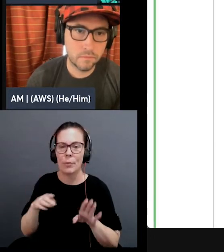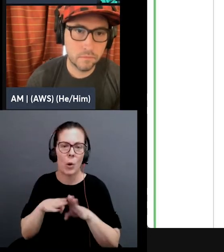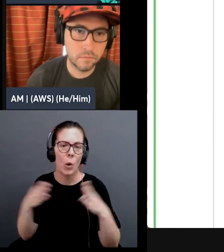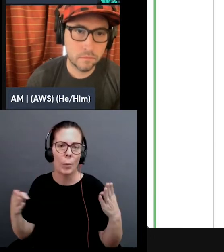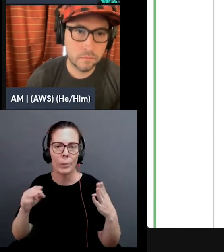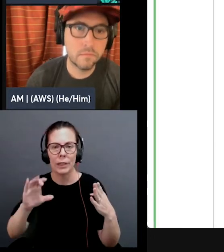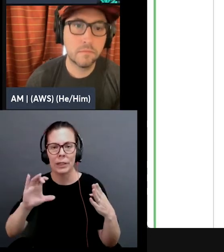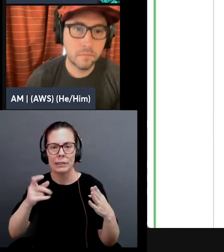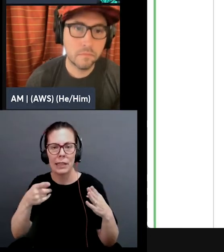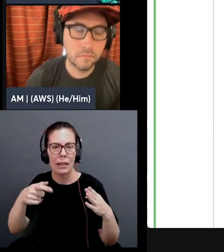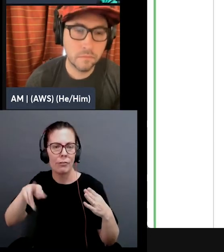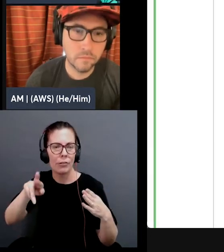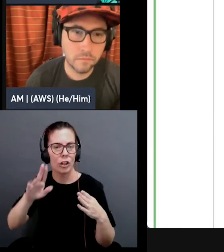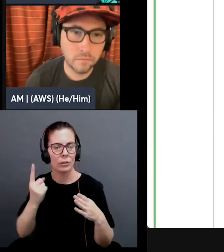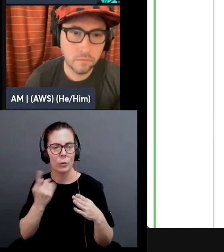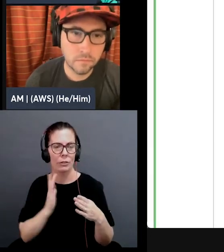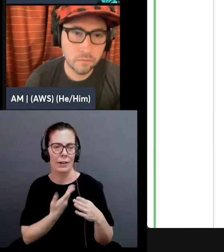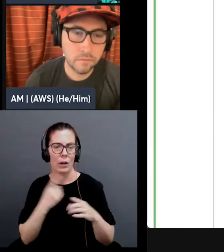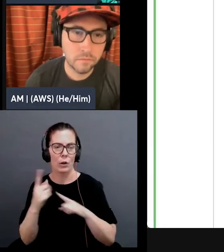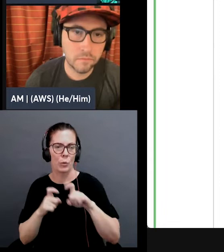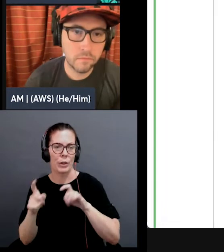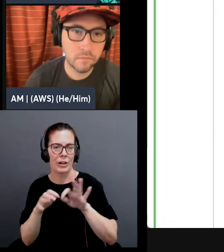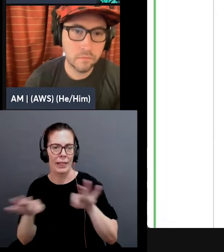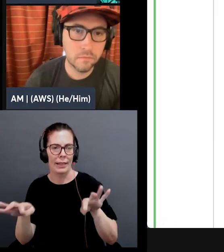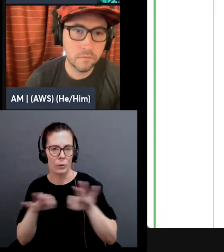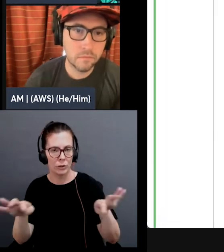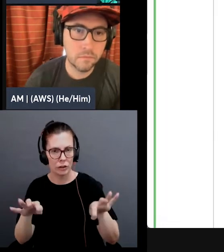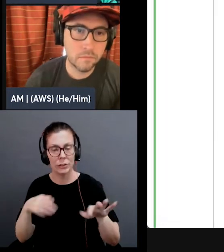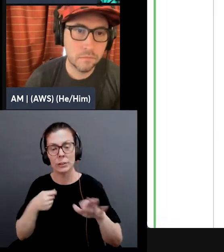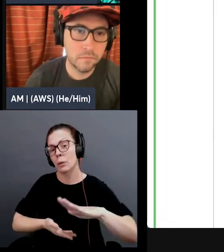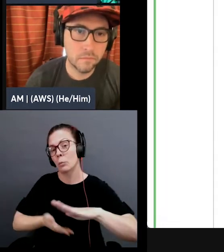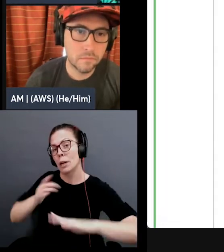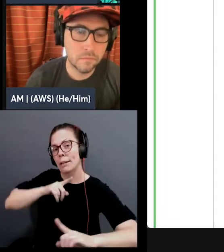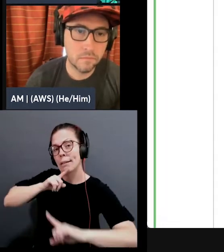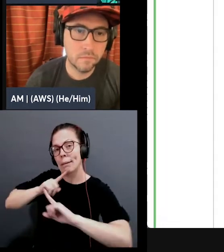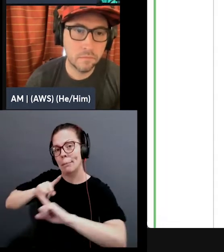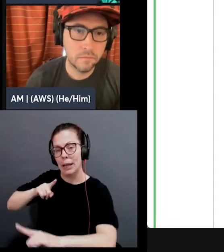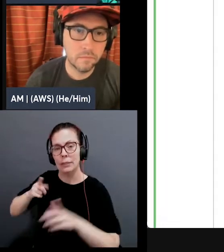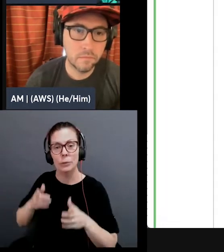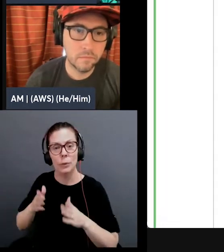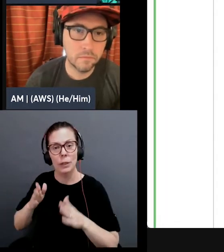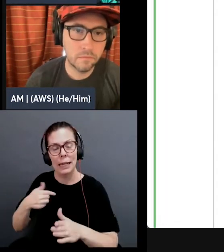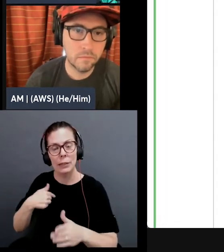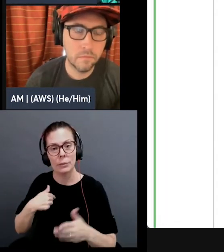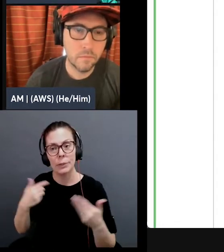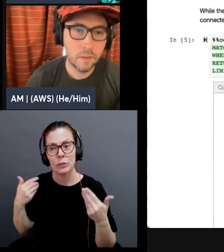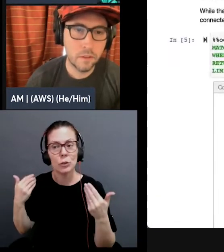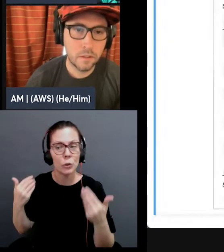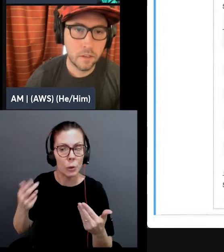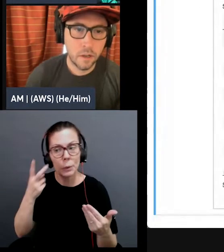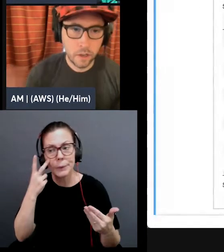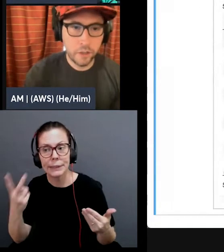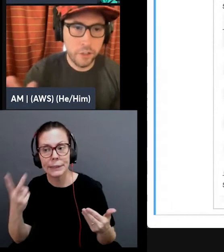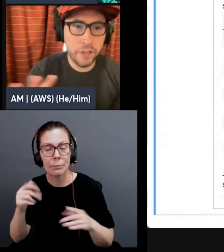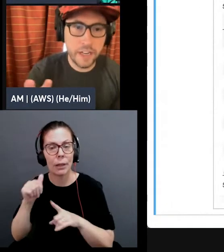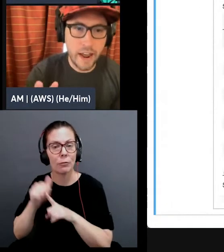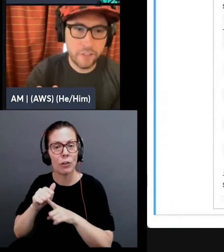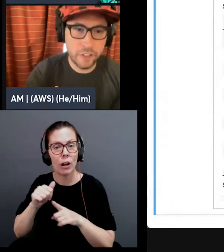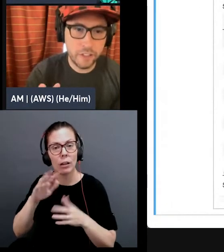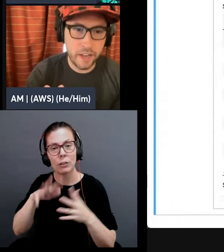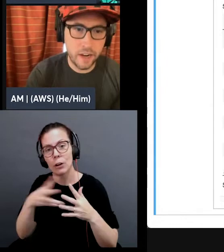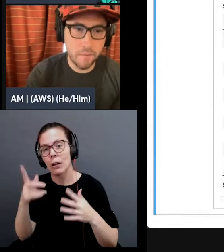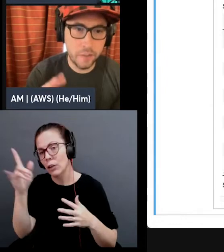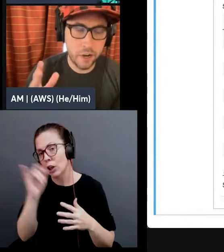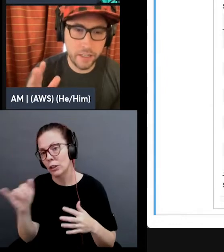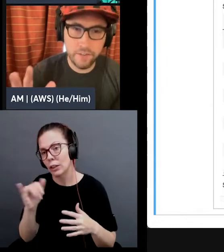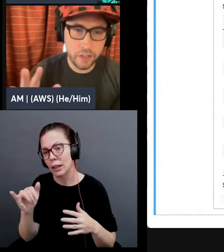our query languages. And I'm basically running this command that basically allows me to kind of see what my fraud graph looks like. You So didn't have what that